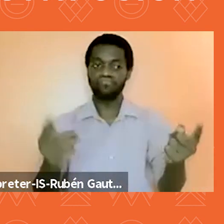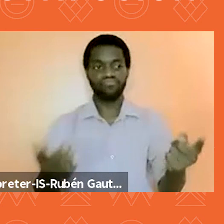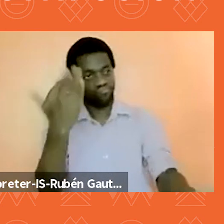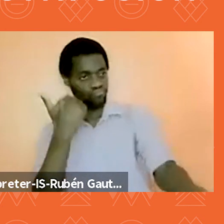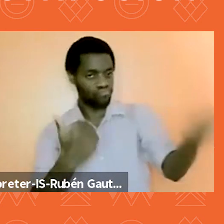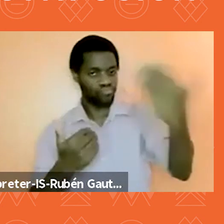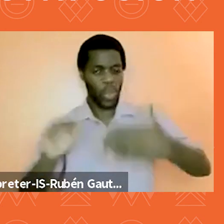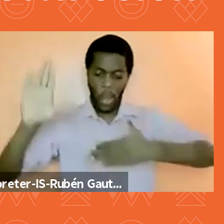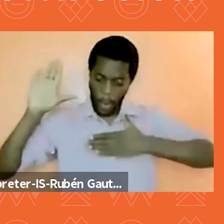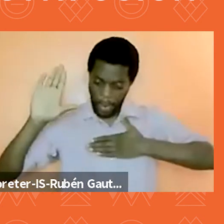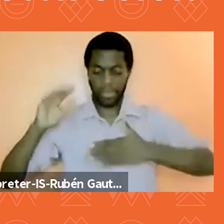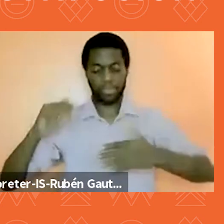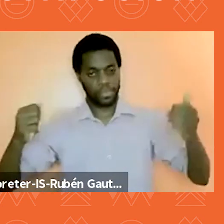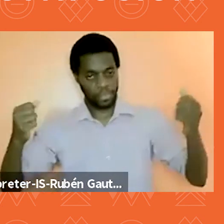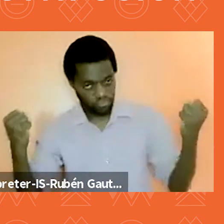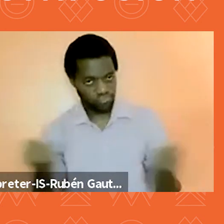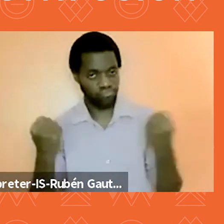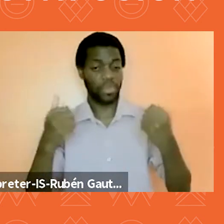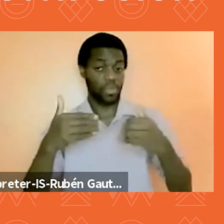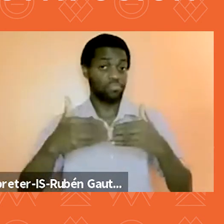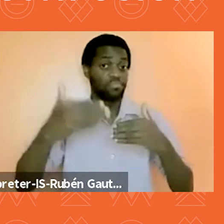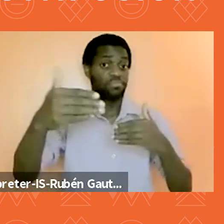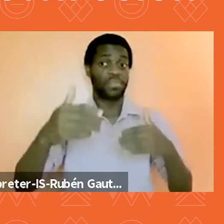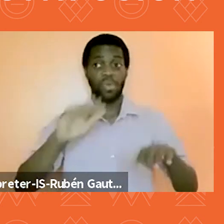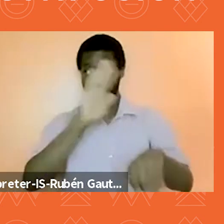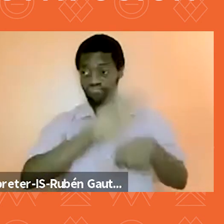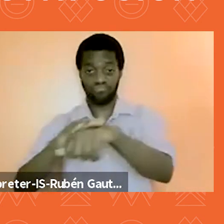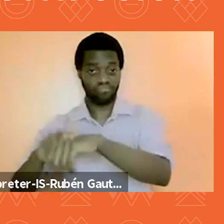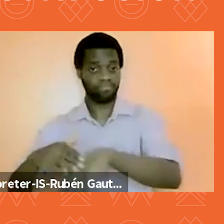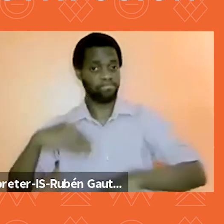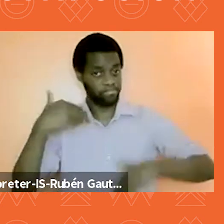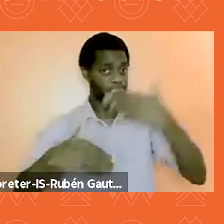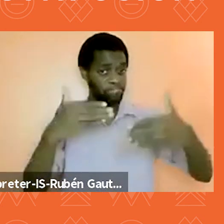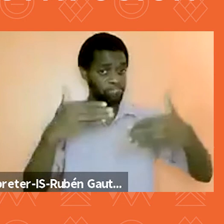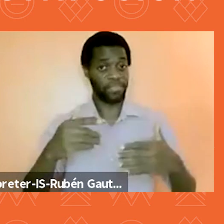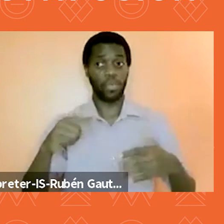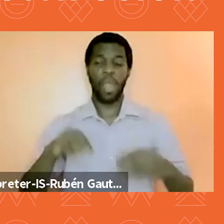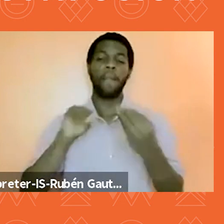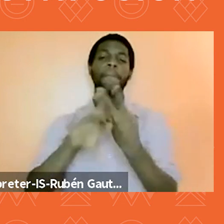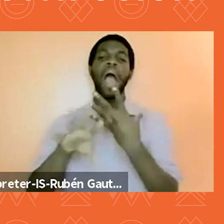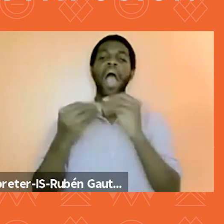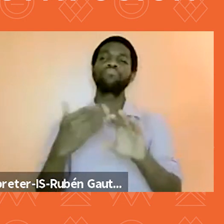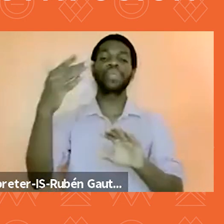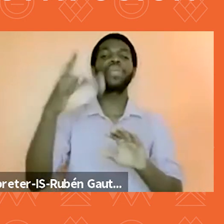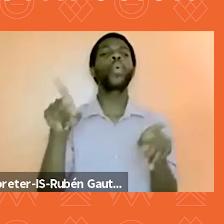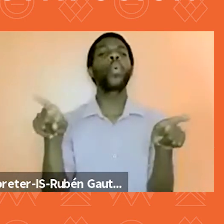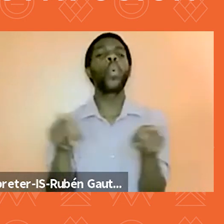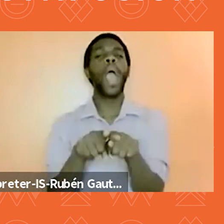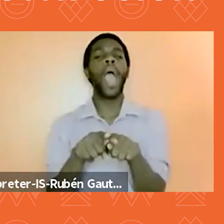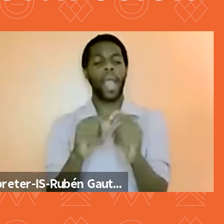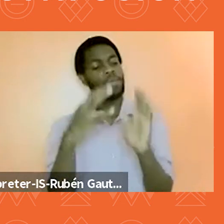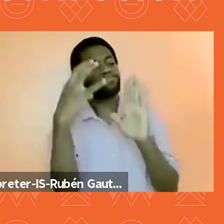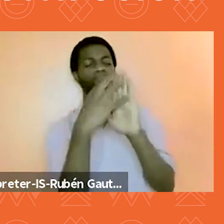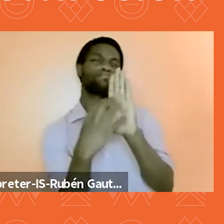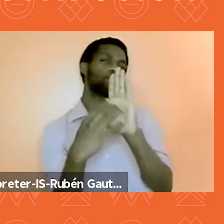seen as a map that guides us on the road ahead, but also a map that connects us to our partners